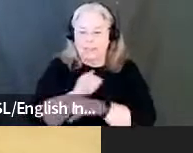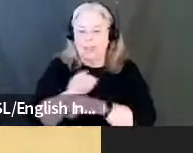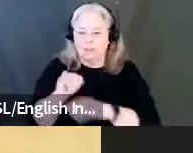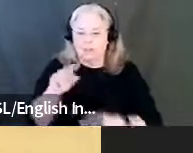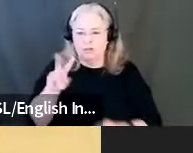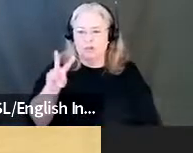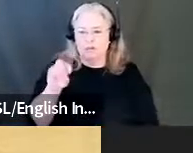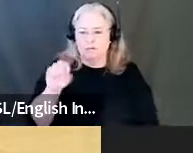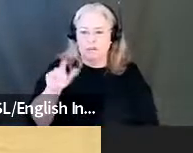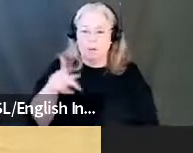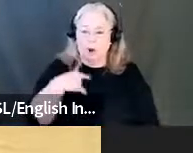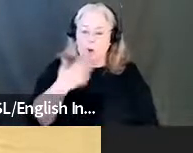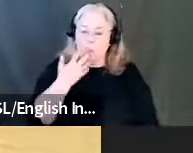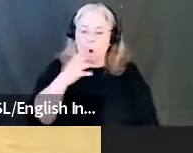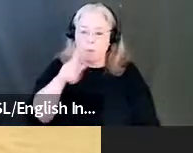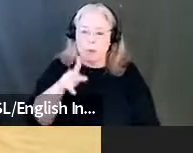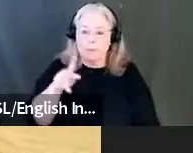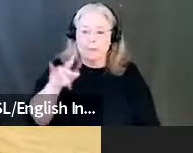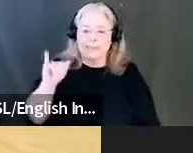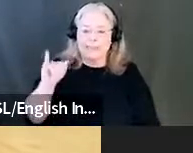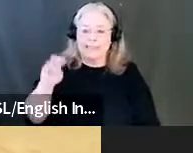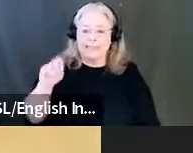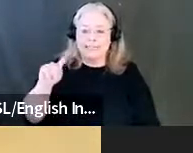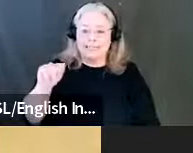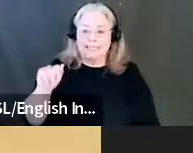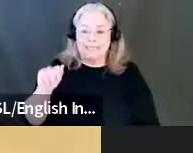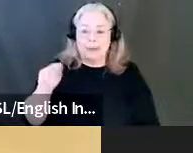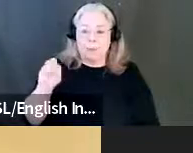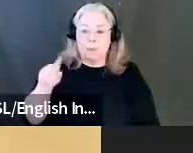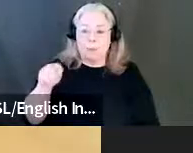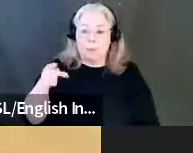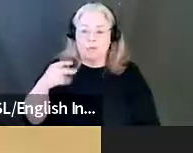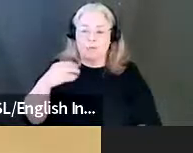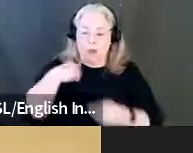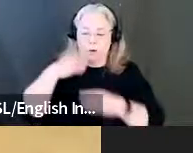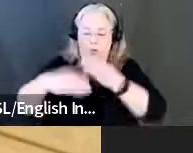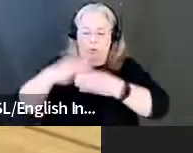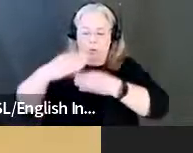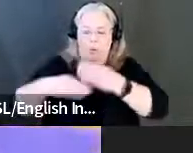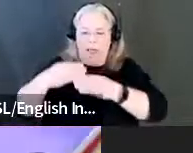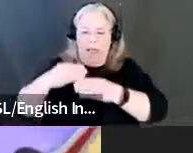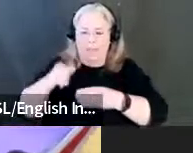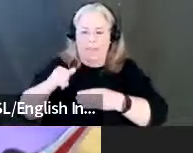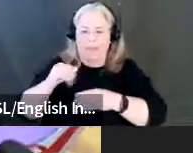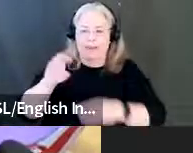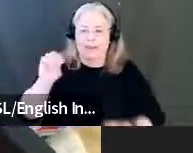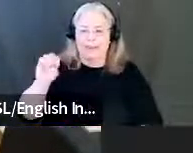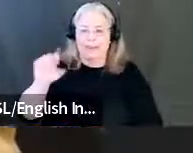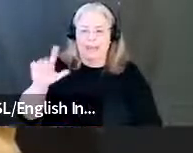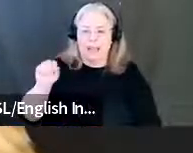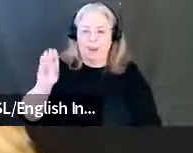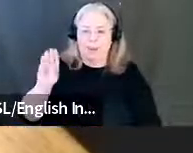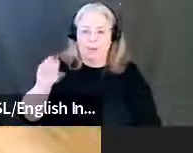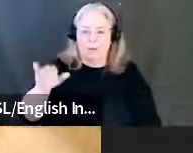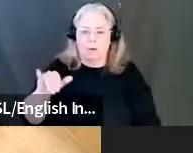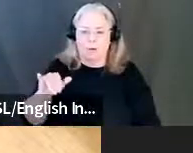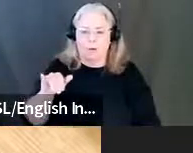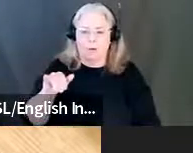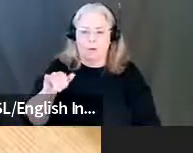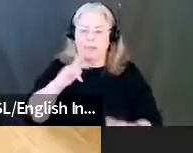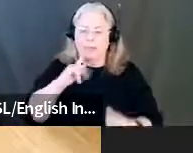the Instamorph, what I did was wrapped it around this elbow. Then what I did was I flattened it down on the